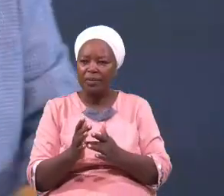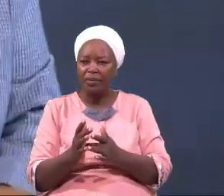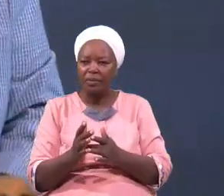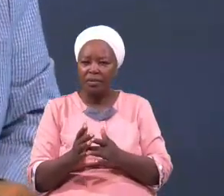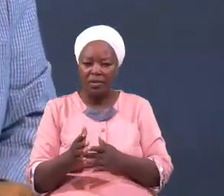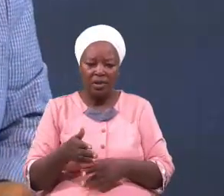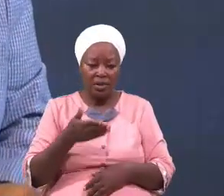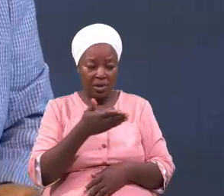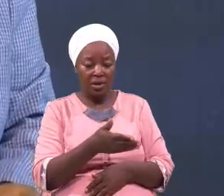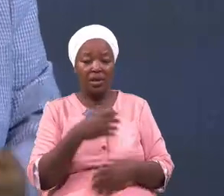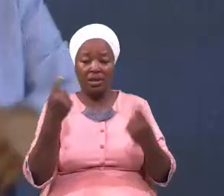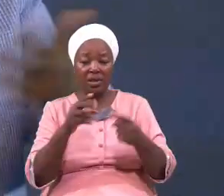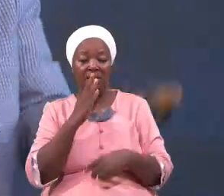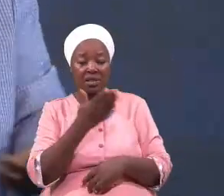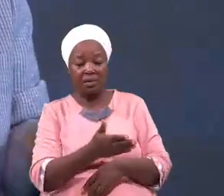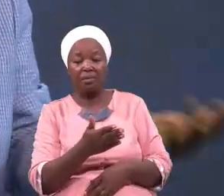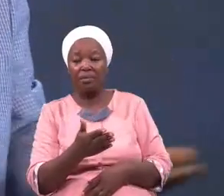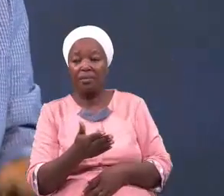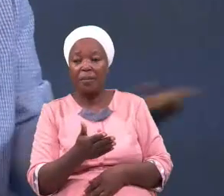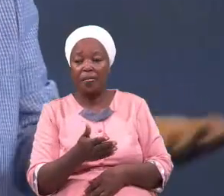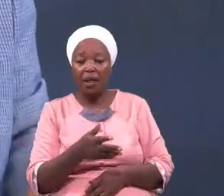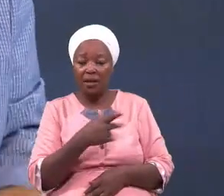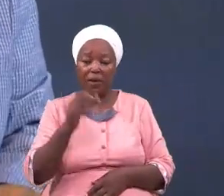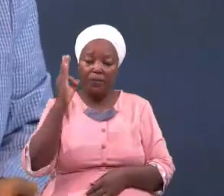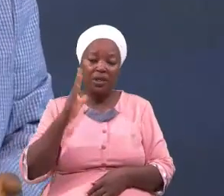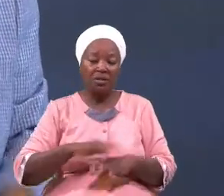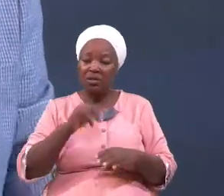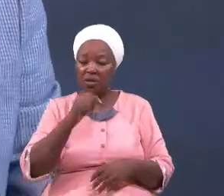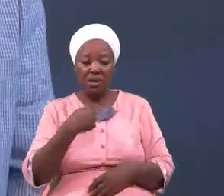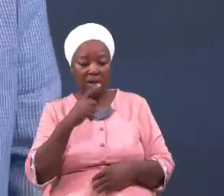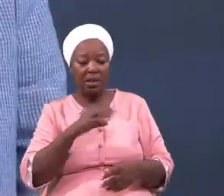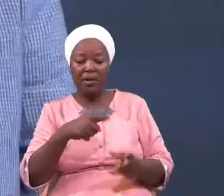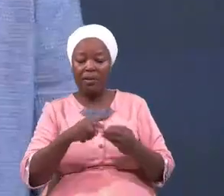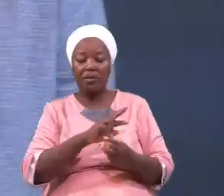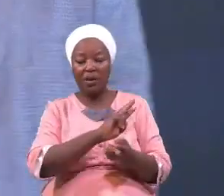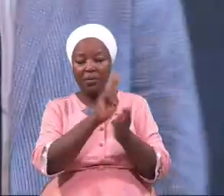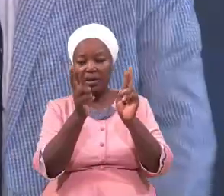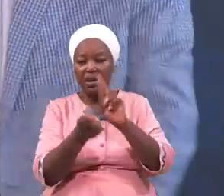are still there. The preachers don't tell them about repentance,